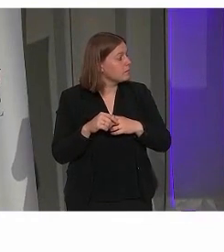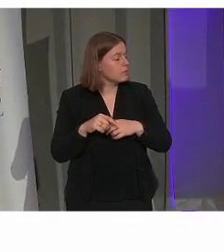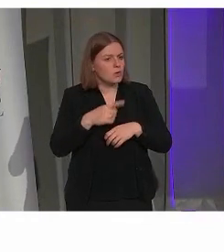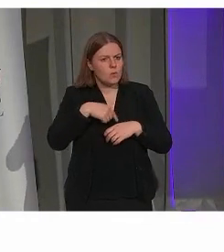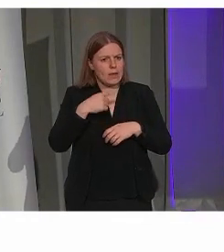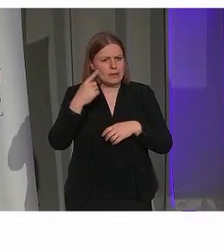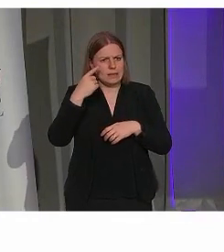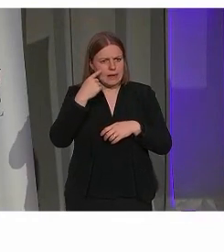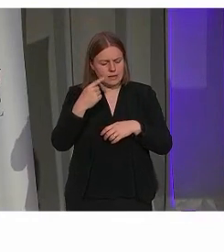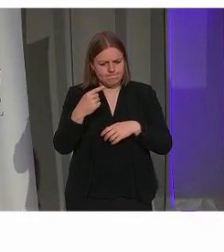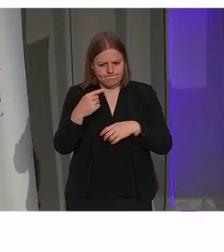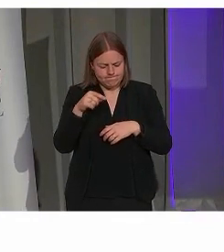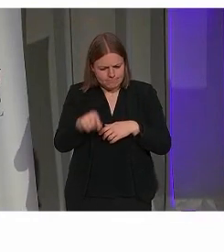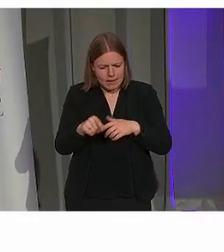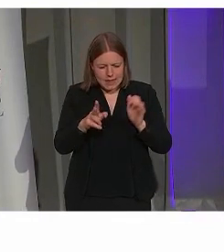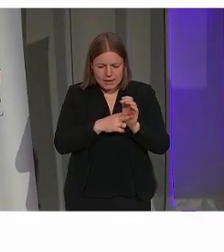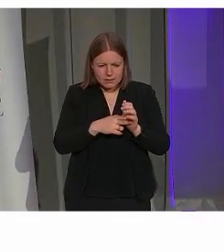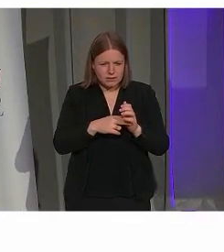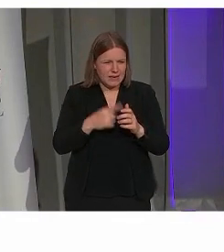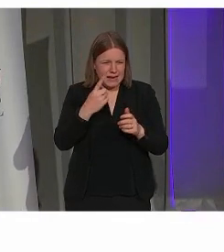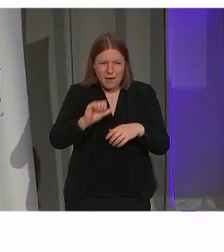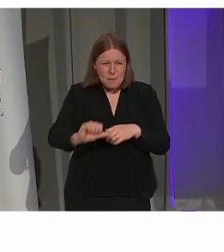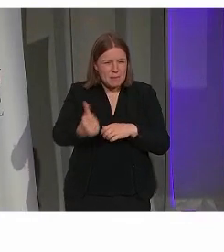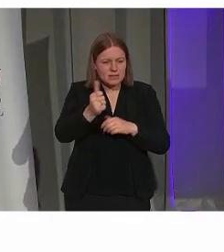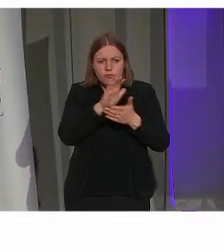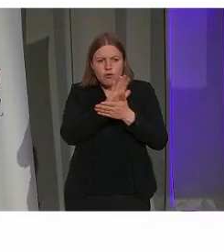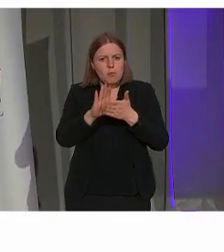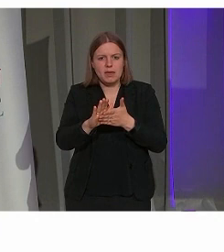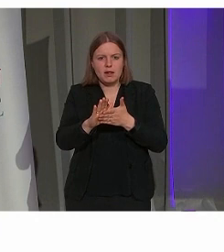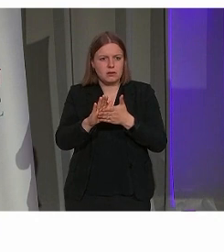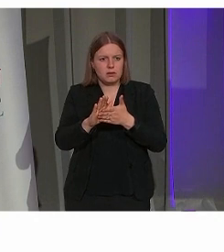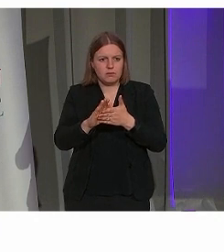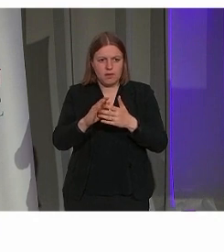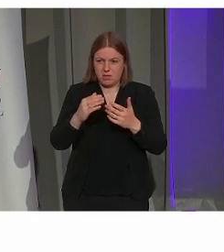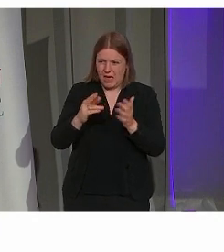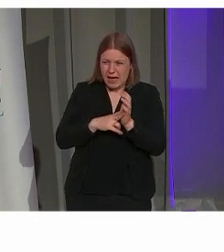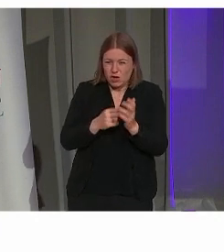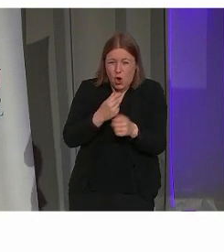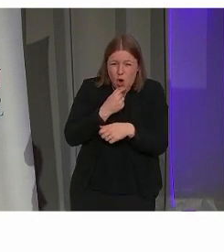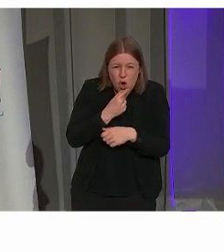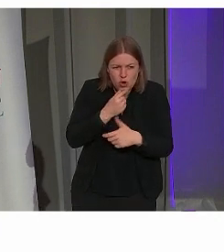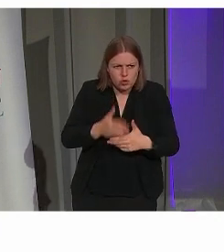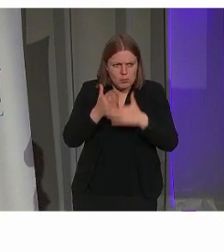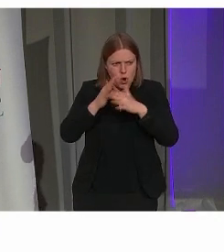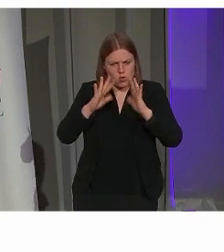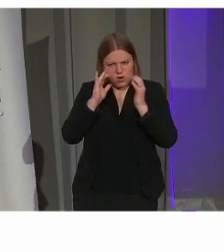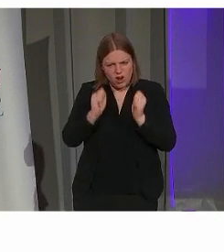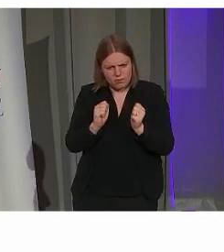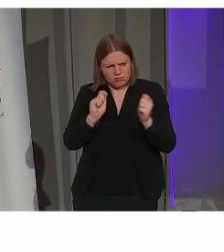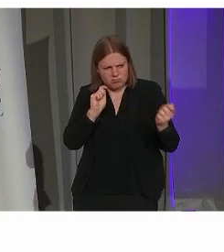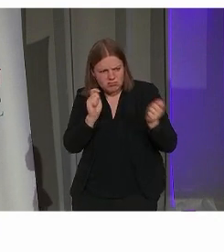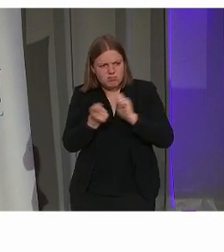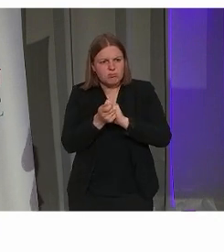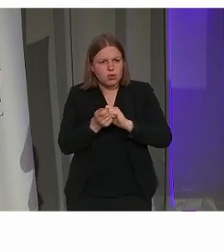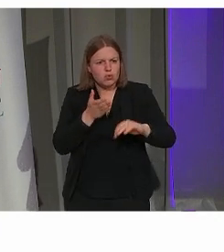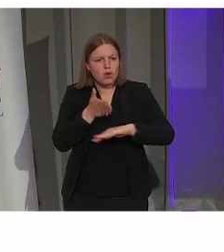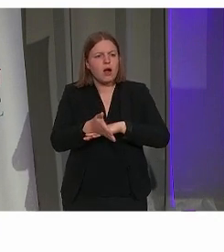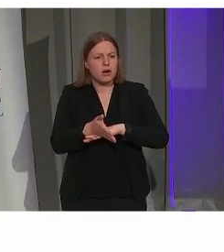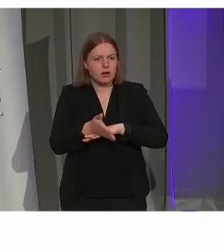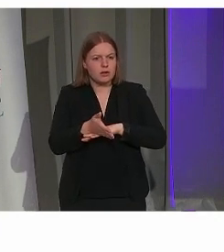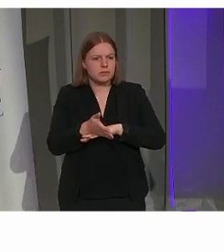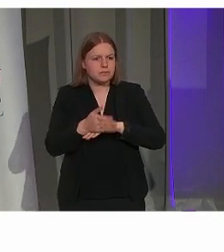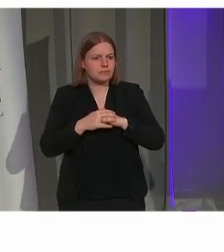one of the best examples of interventions in an historic building. Whilst quite a radical